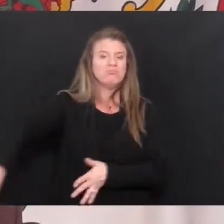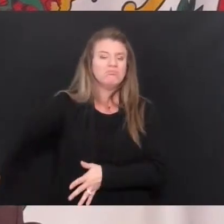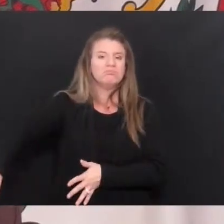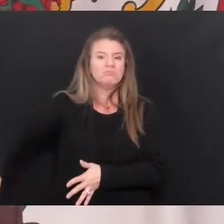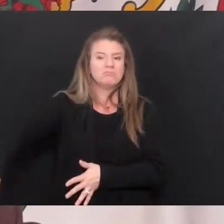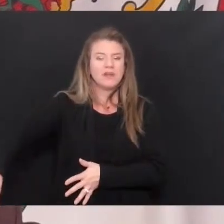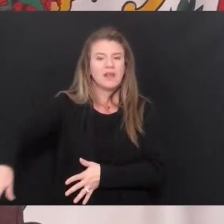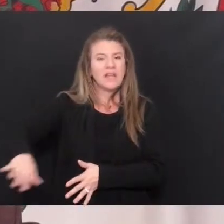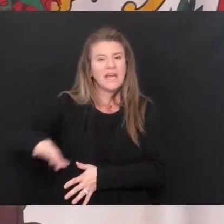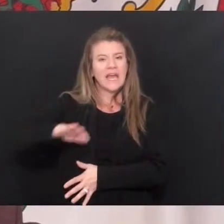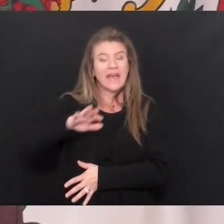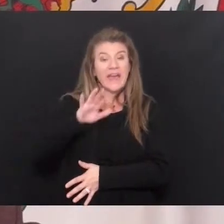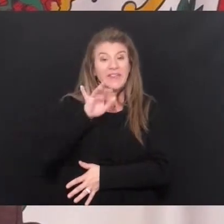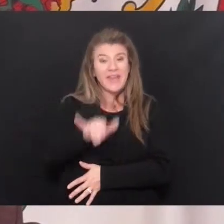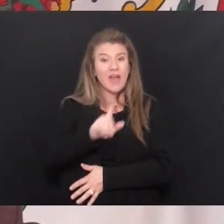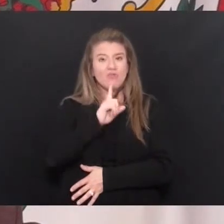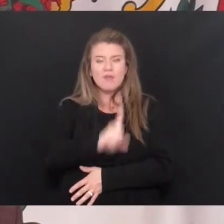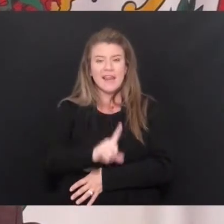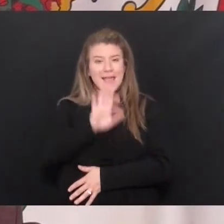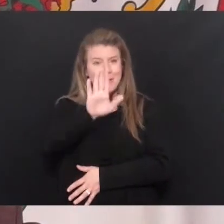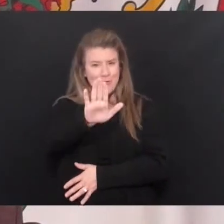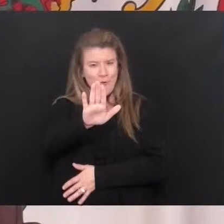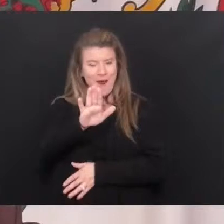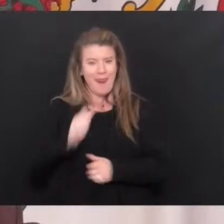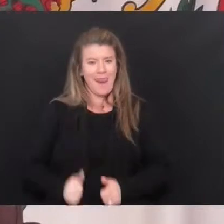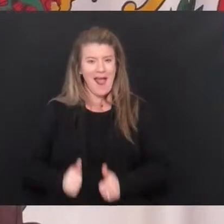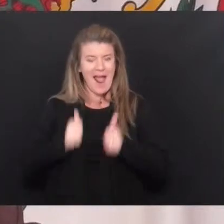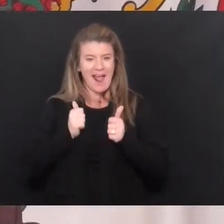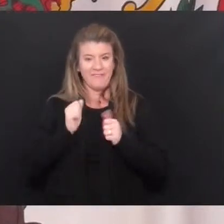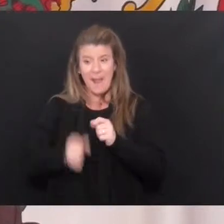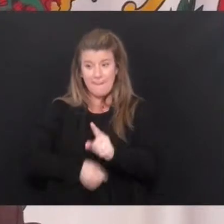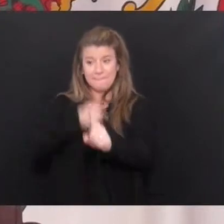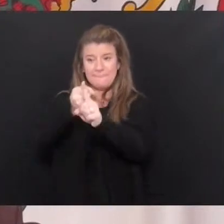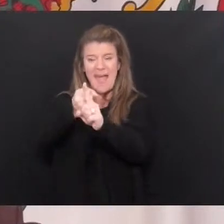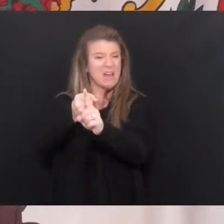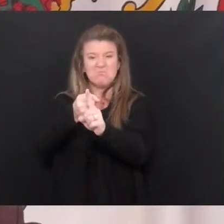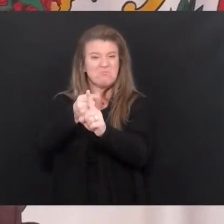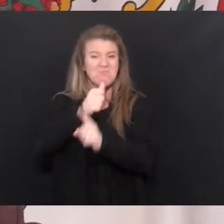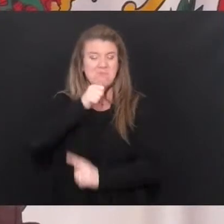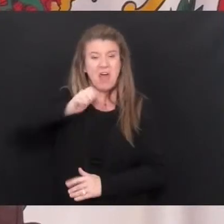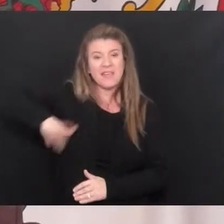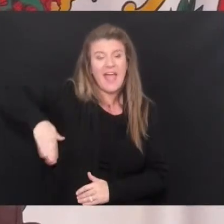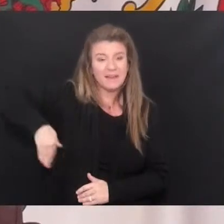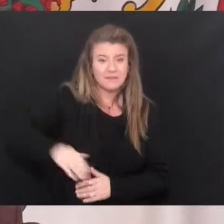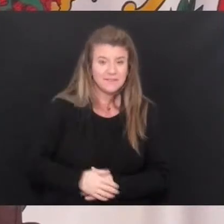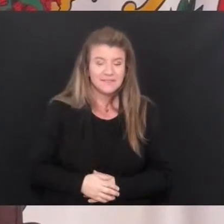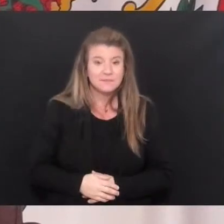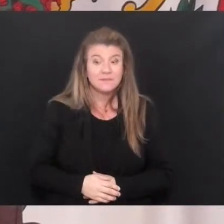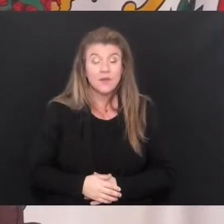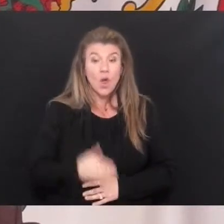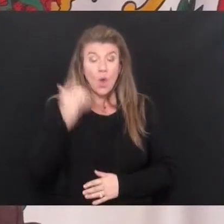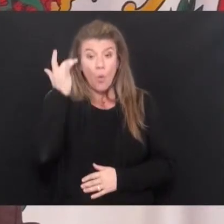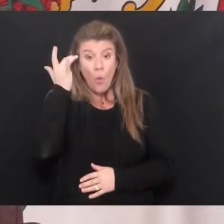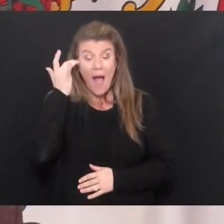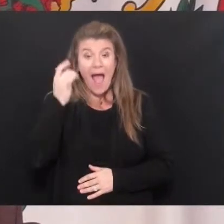that's really not hitting home with them. Now, I know it's not hitting home because we're standing up here